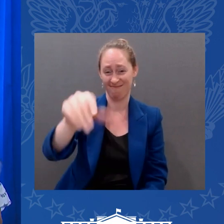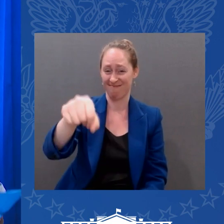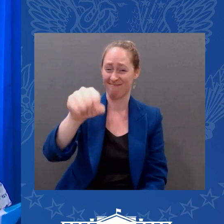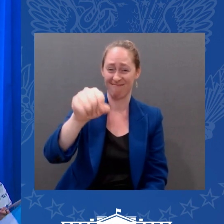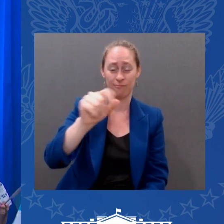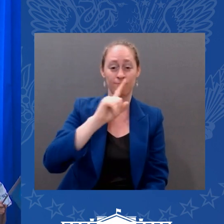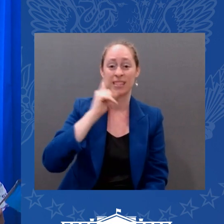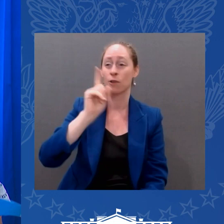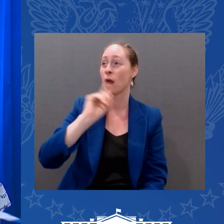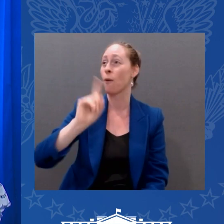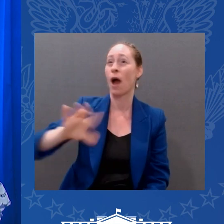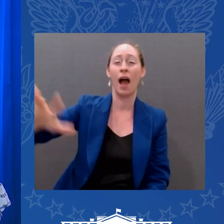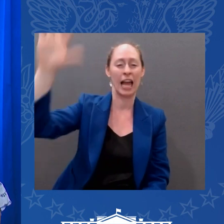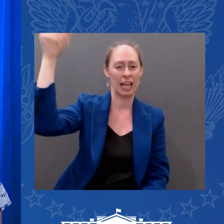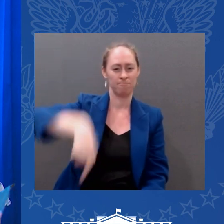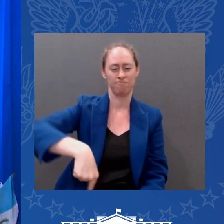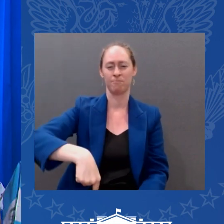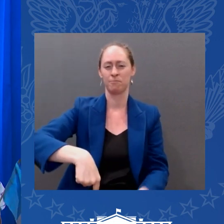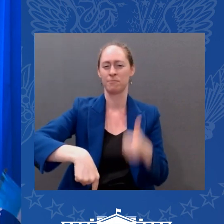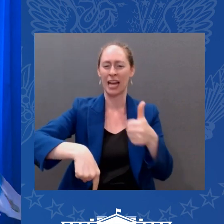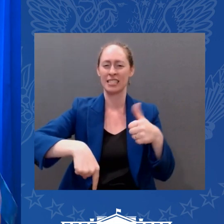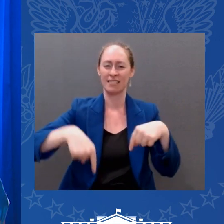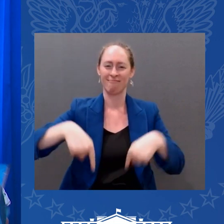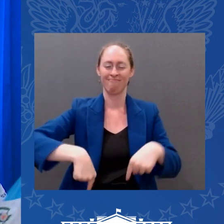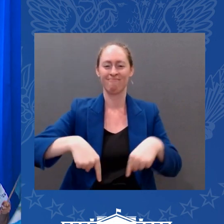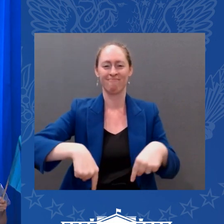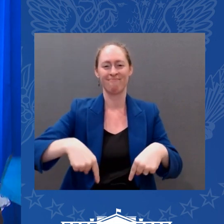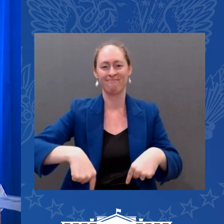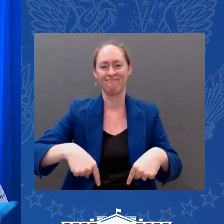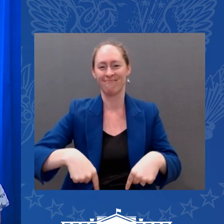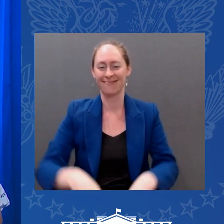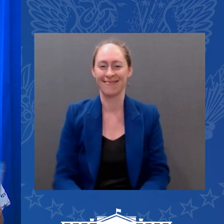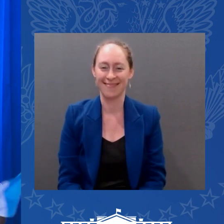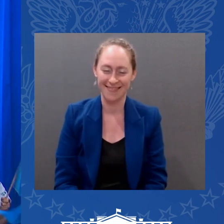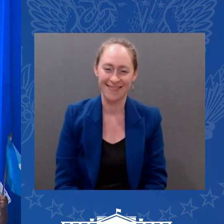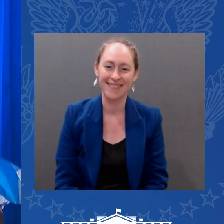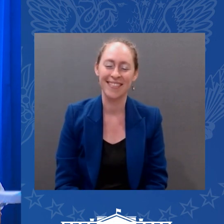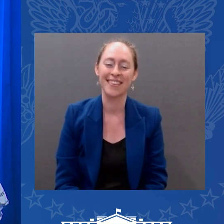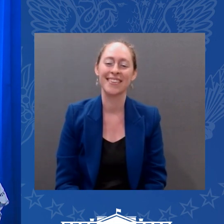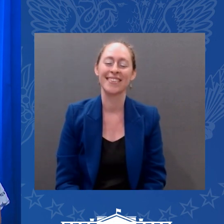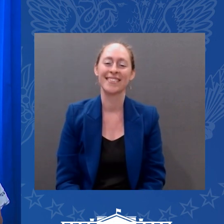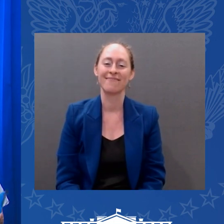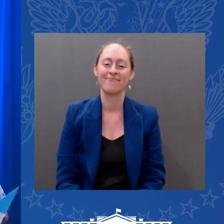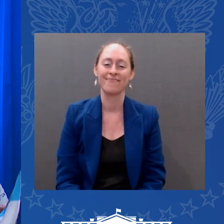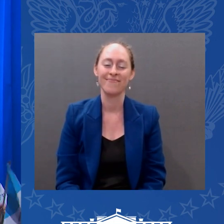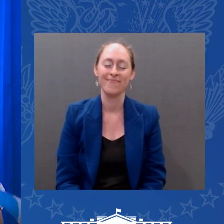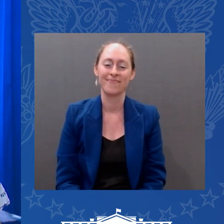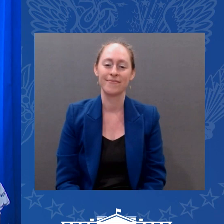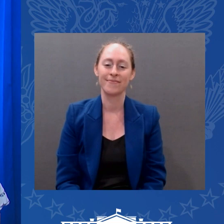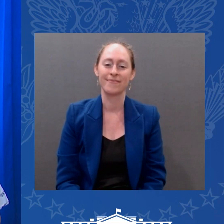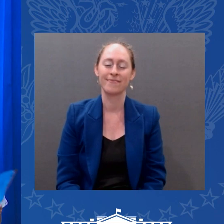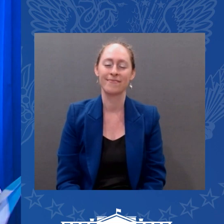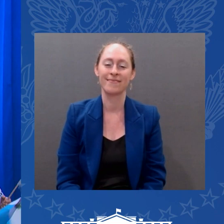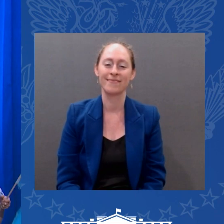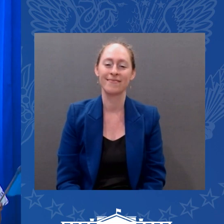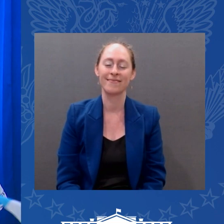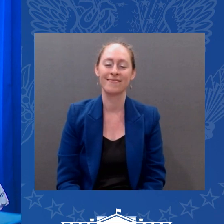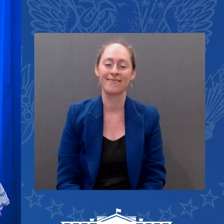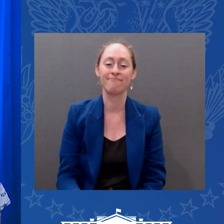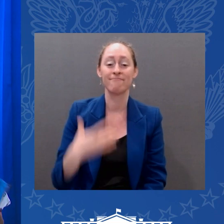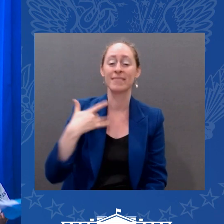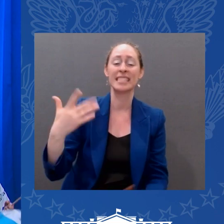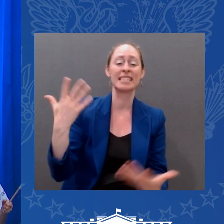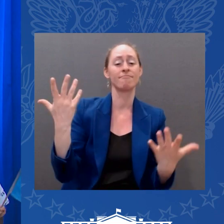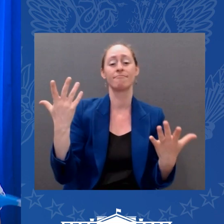in America, and that's pluralism. California practices pluralism. And I sit